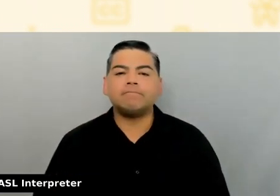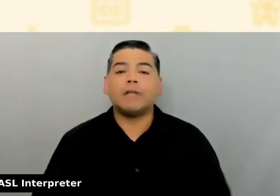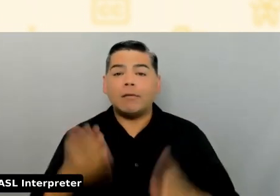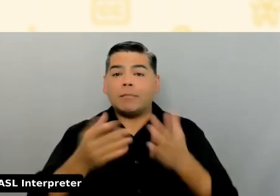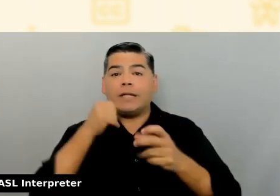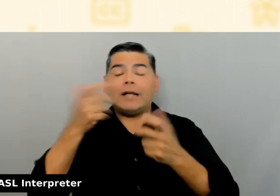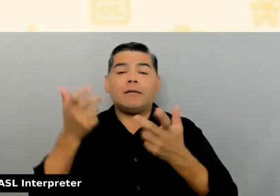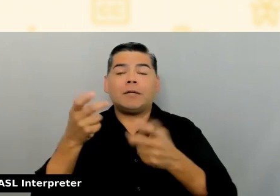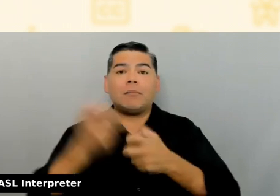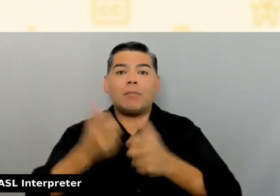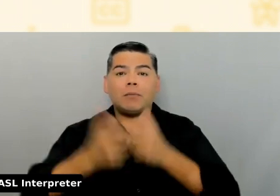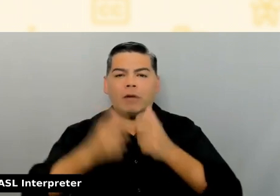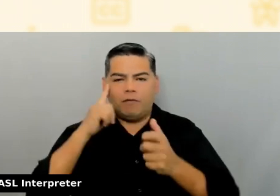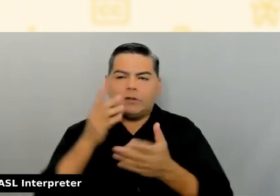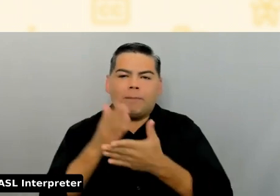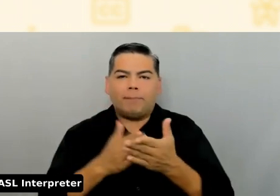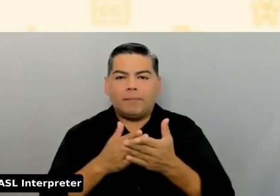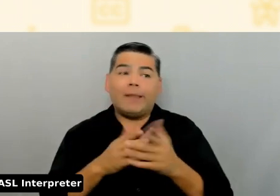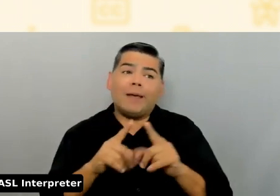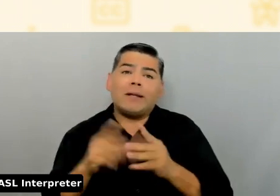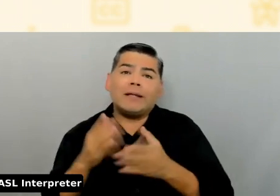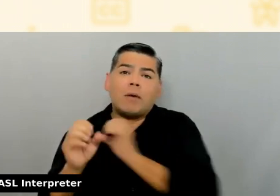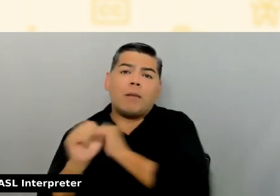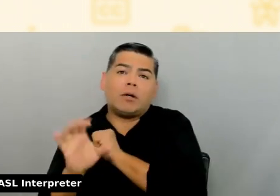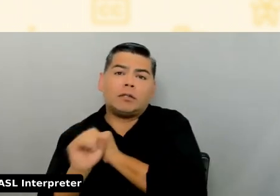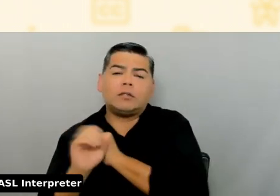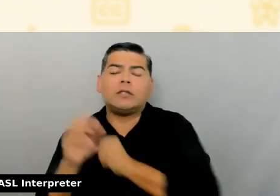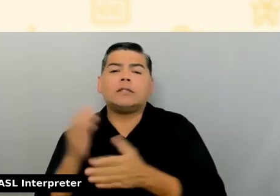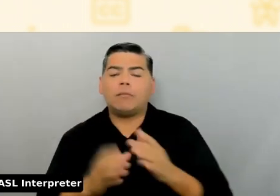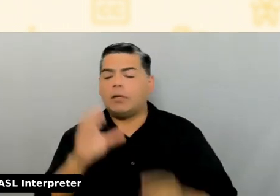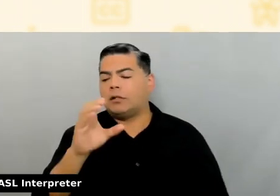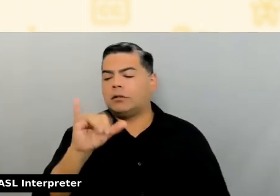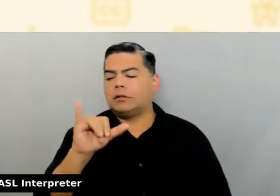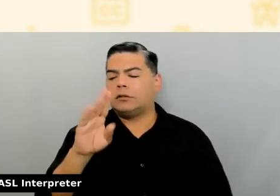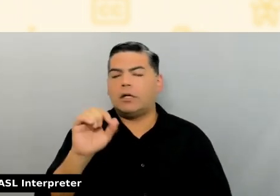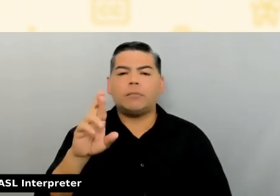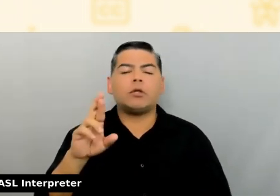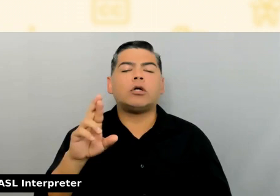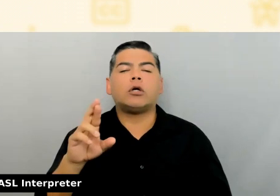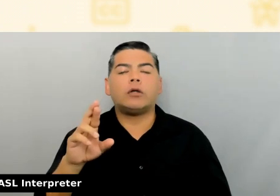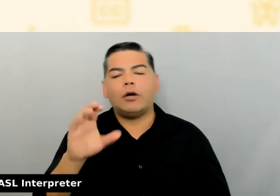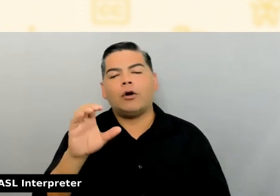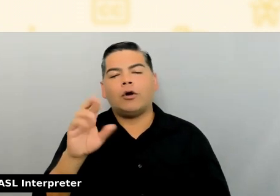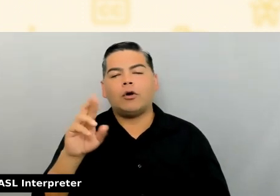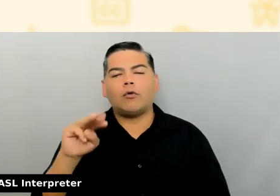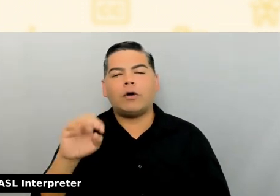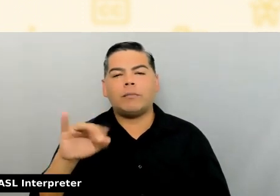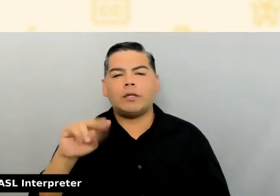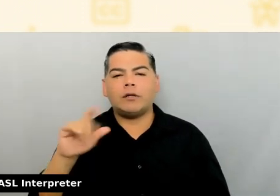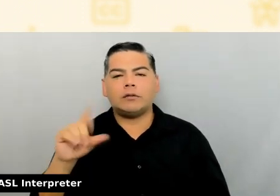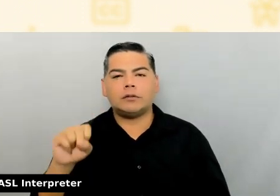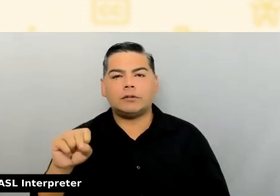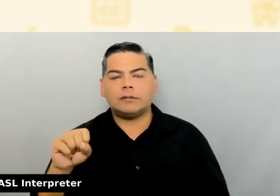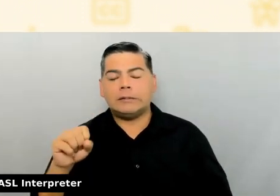of us, but some marketers and some cyber criminals can actually exploit it. They can monitor our